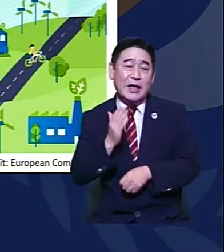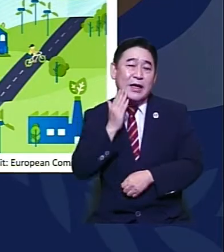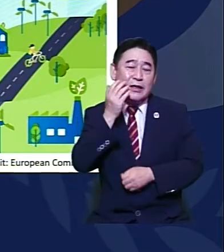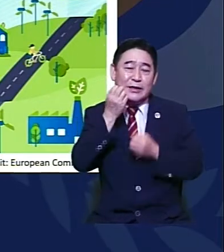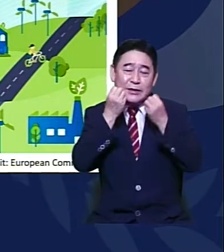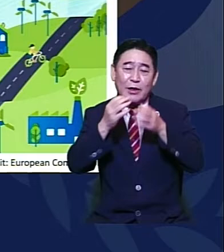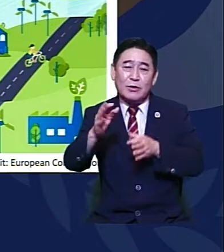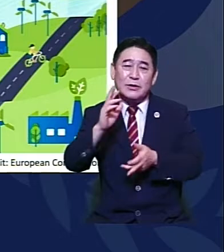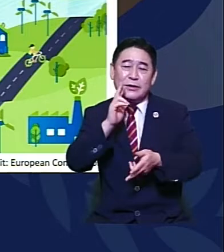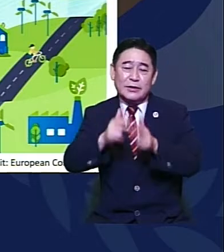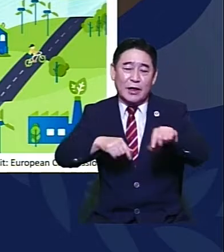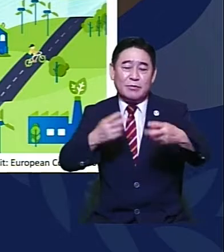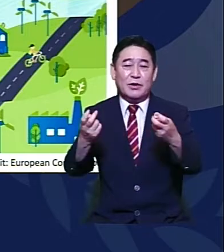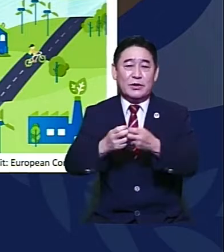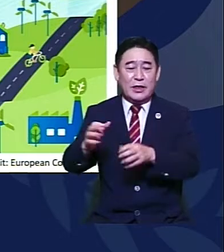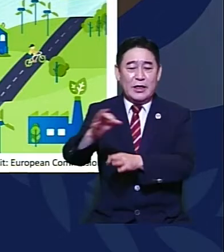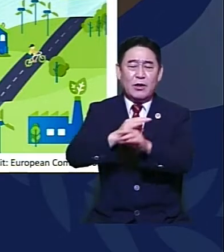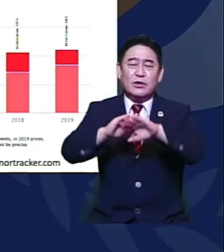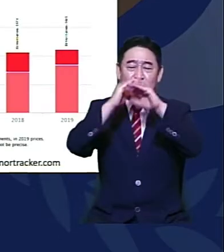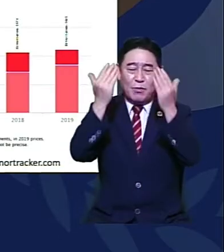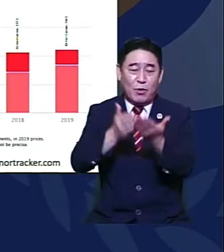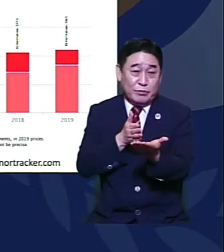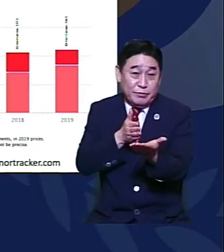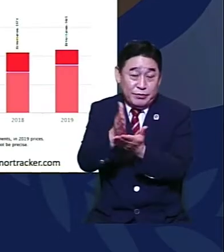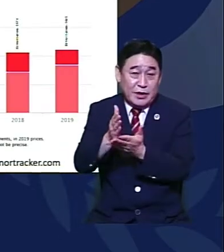carbon transitions.